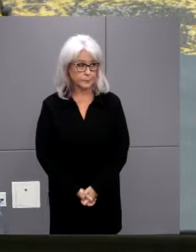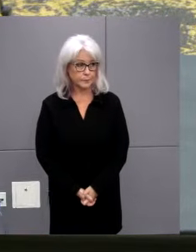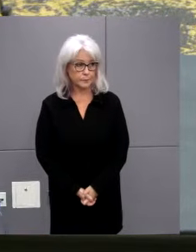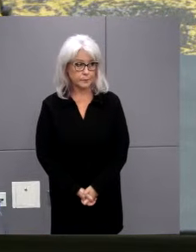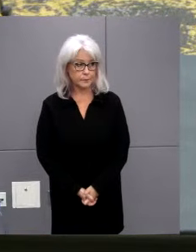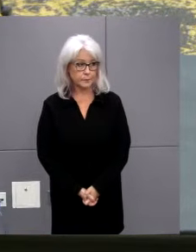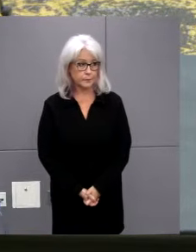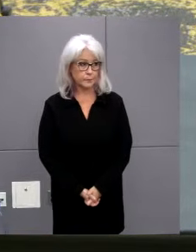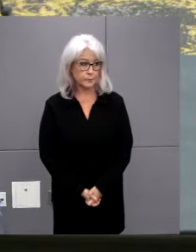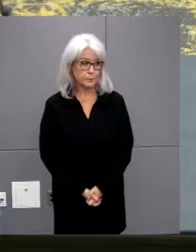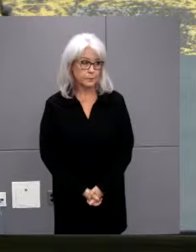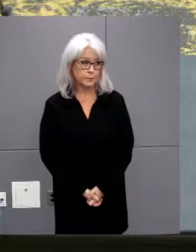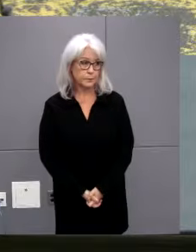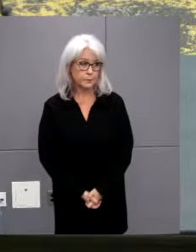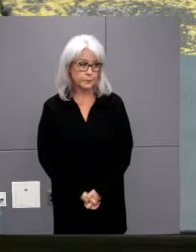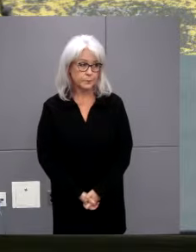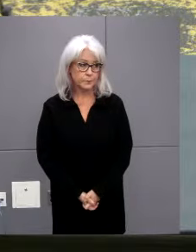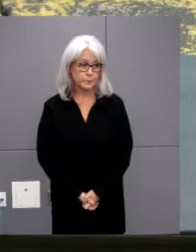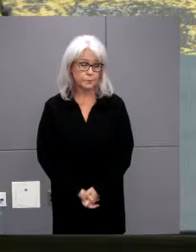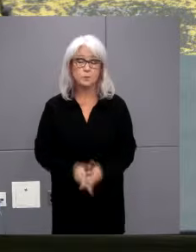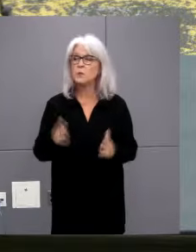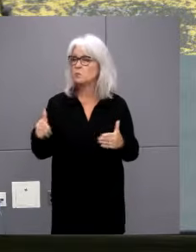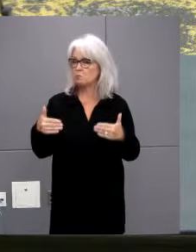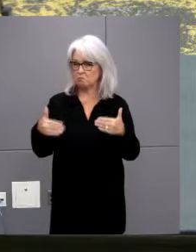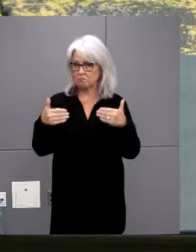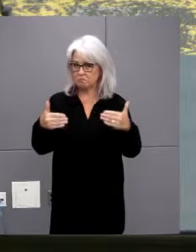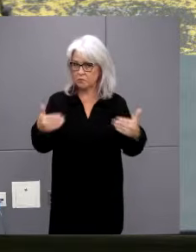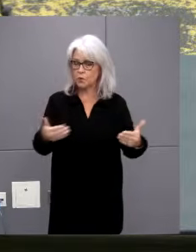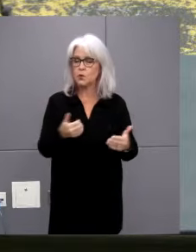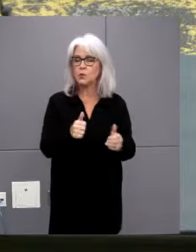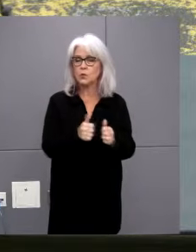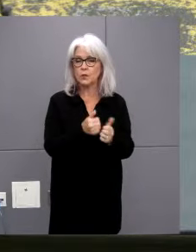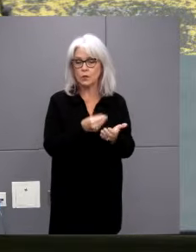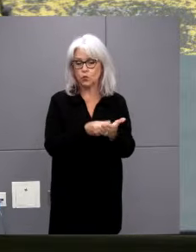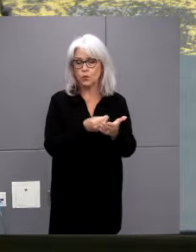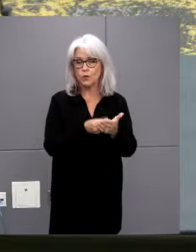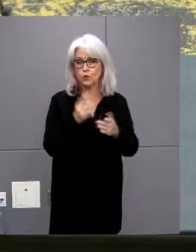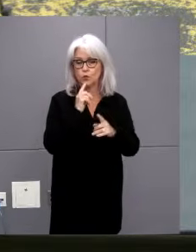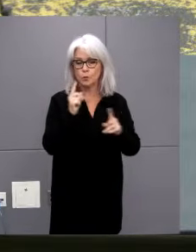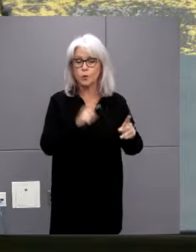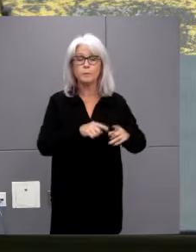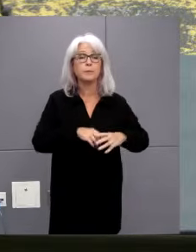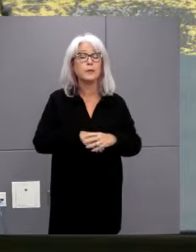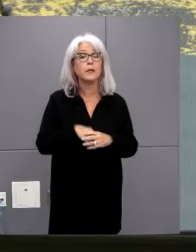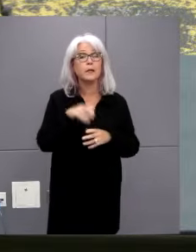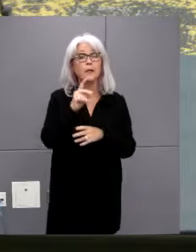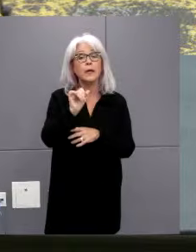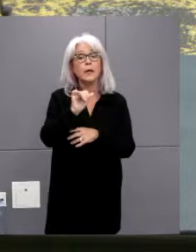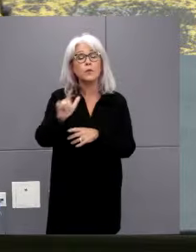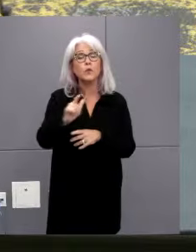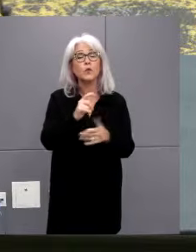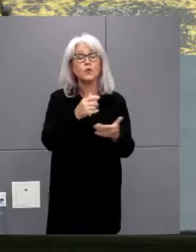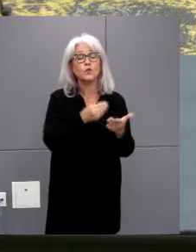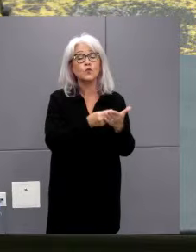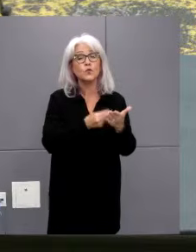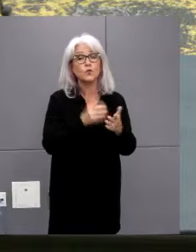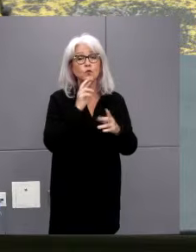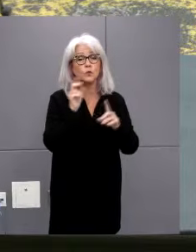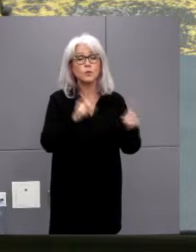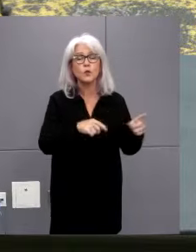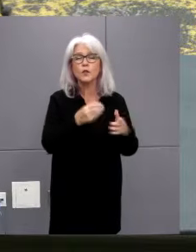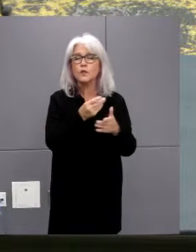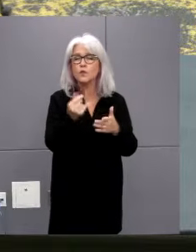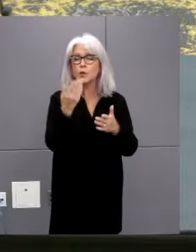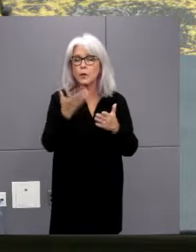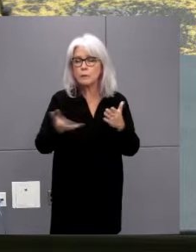I'll go on with the treasurer's report then. Okay. So for the April treasurer's report, a few highlights. In April